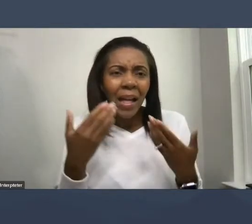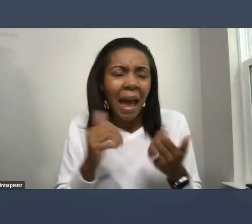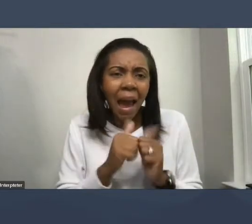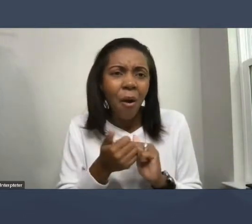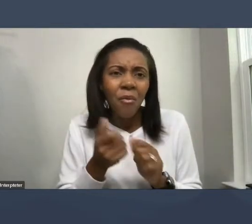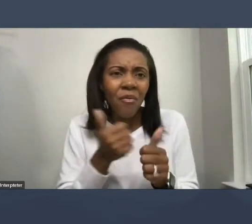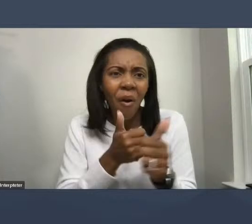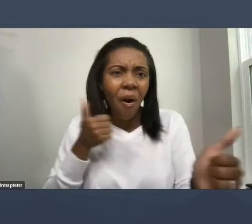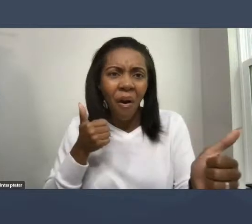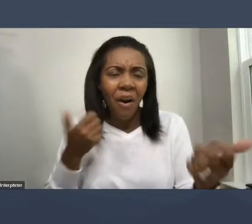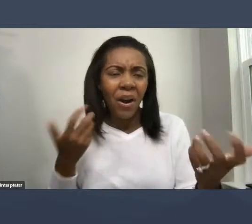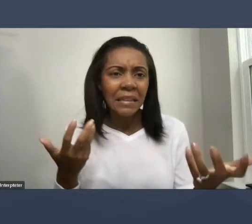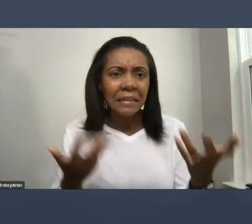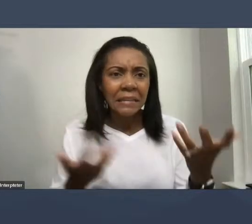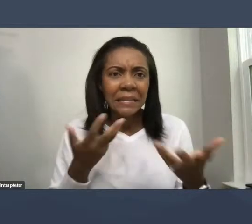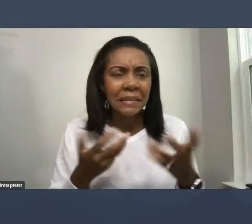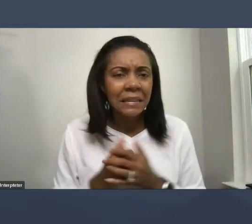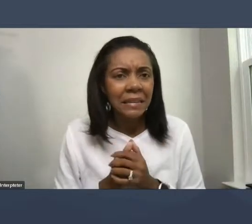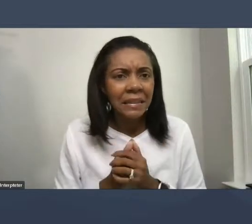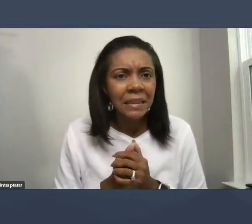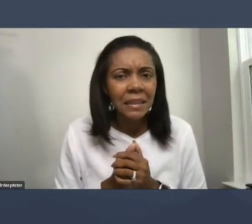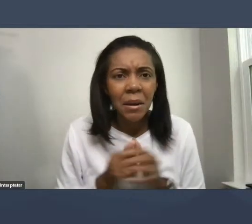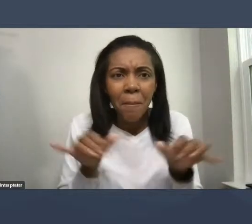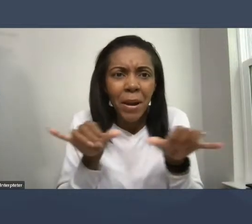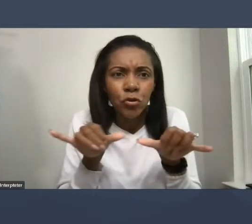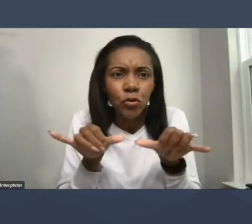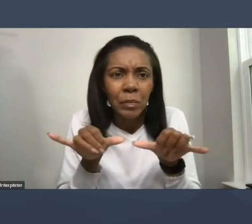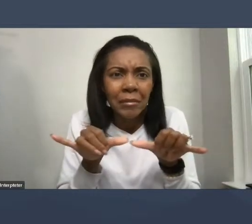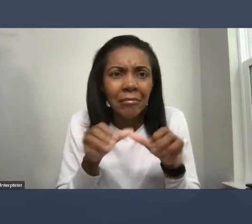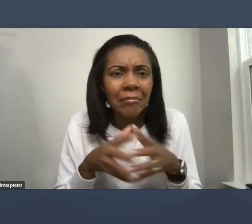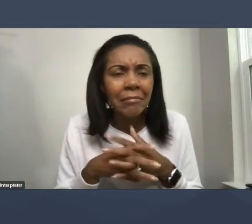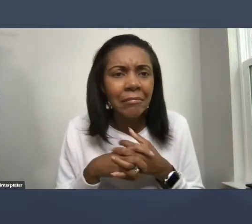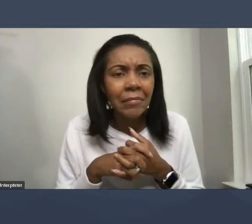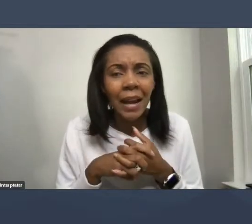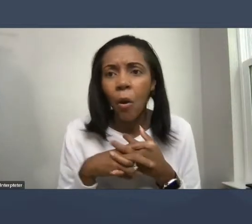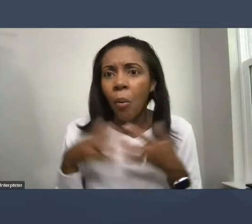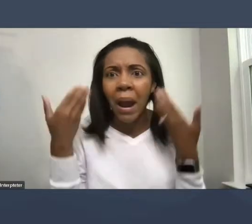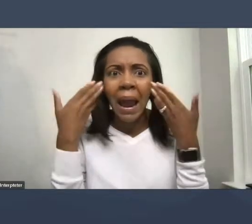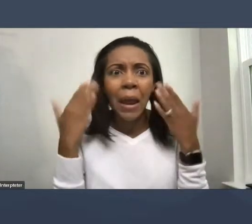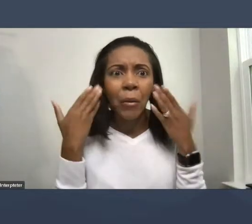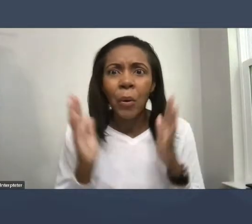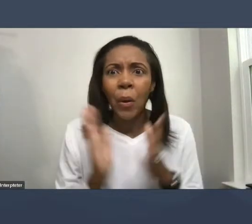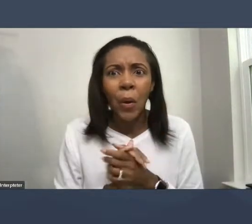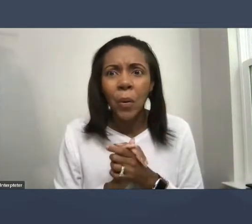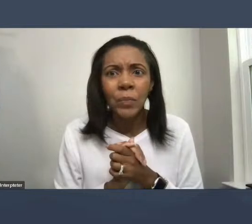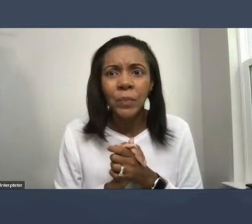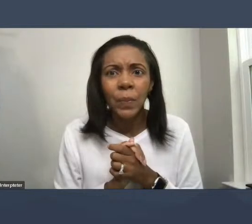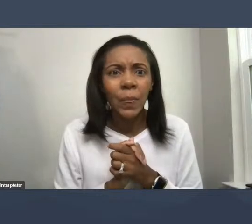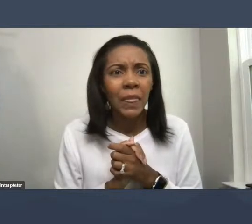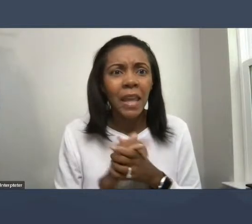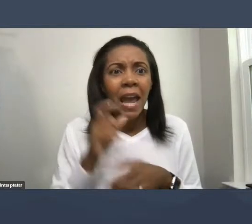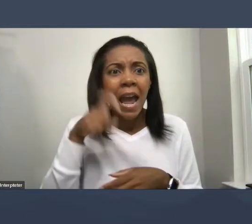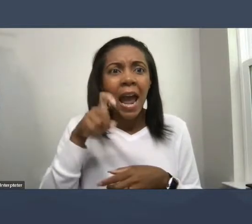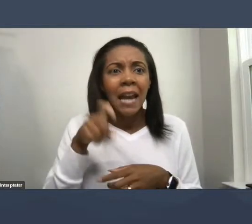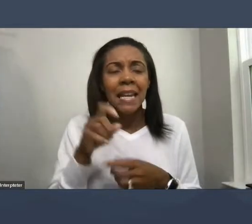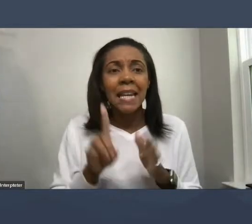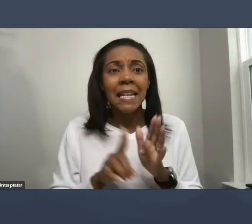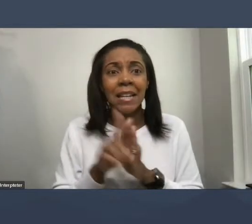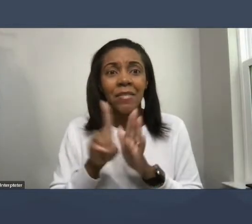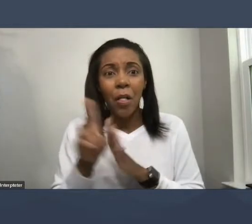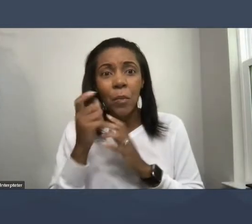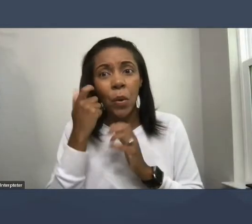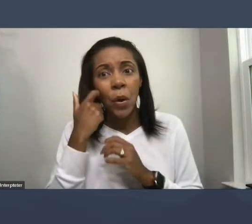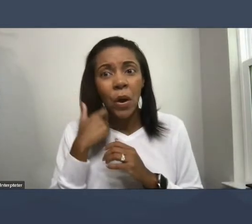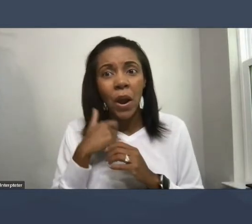blocks? A city block is like 400 feet. I don't know. I need a developer. So in other words, A tenth of a mile. a 10th of a